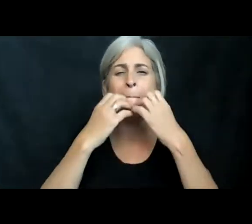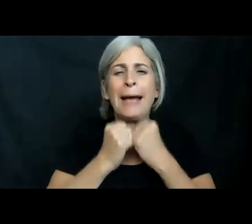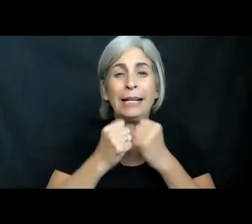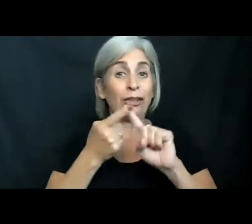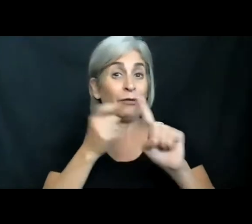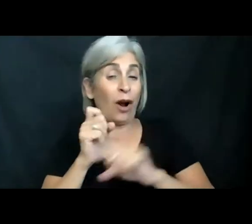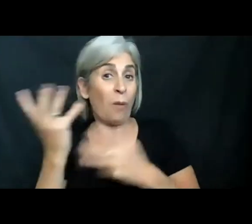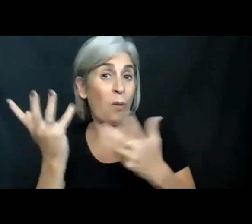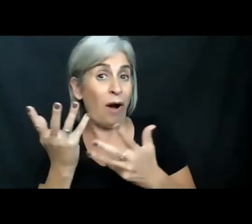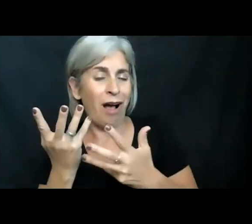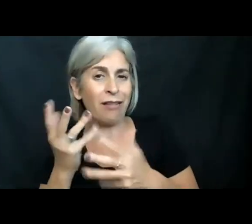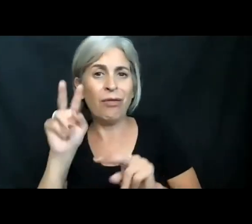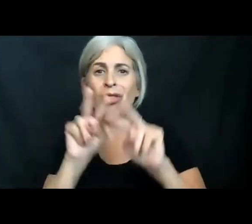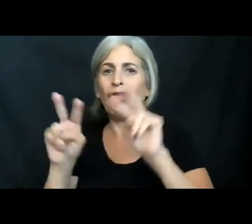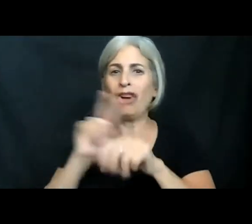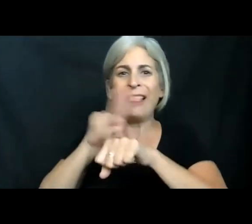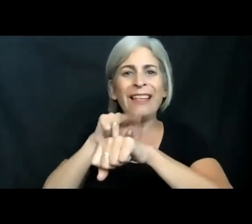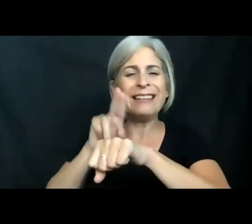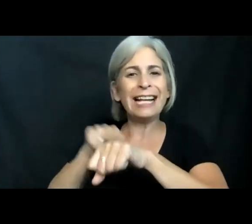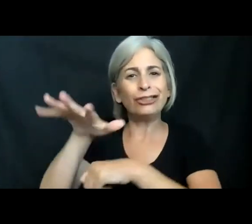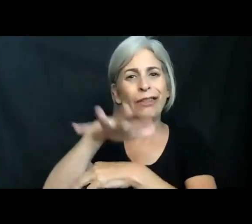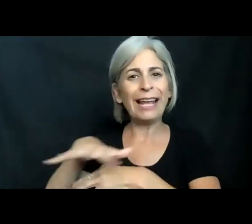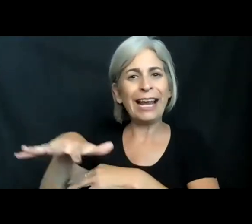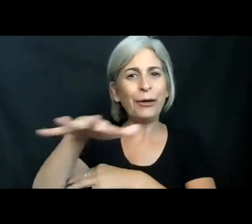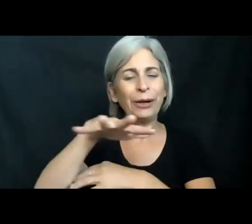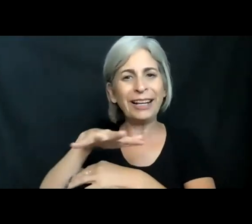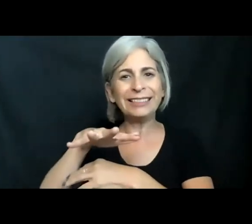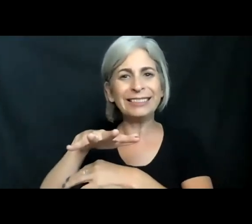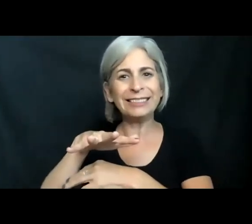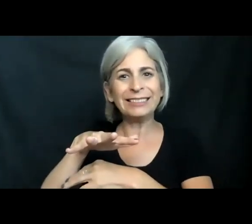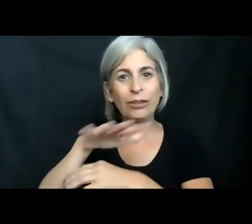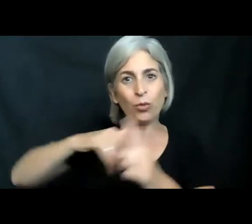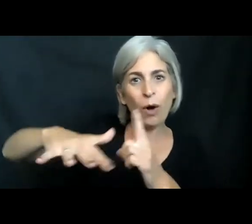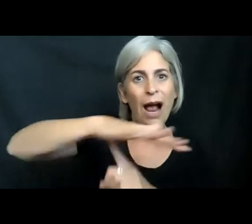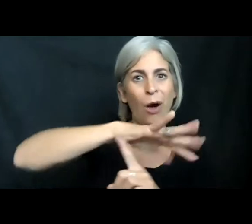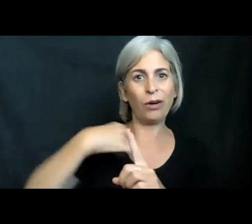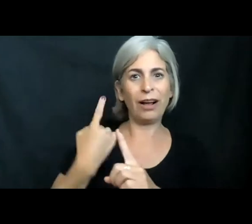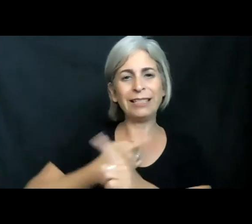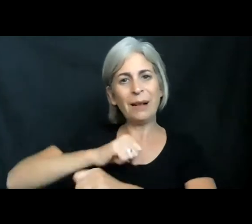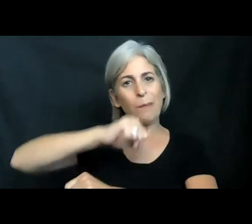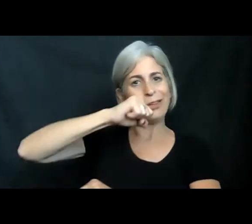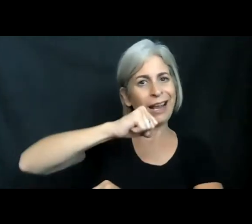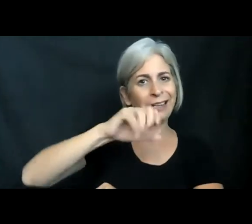from seeing the natural areas around us and really wanting to protect those.